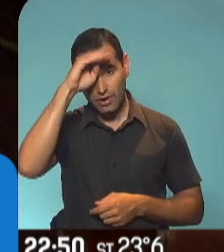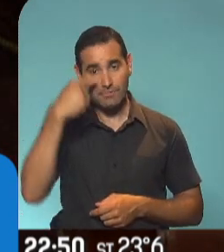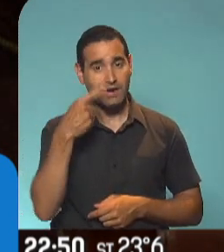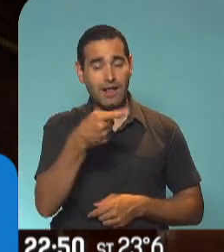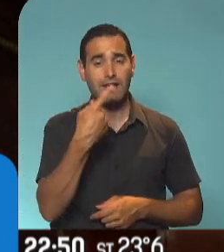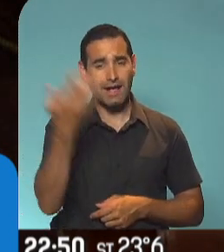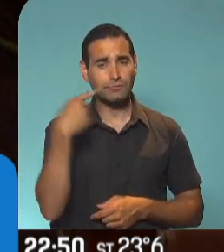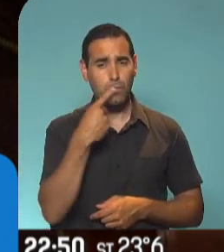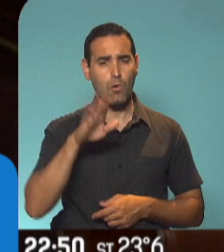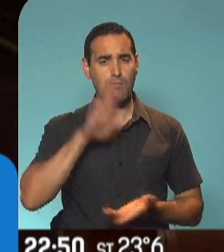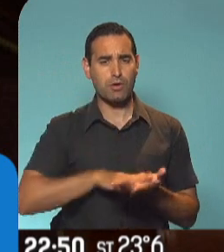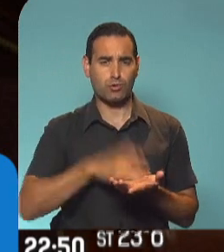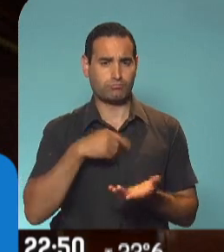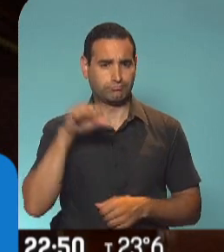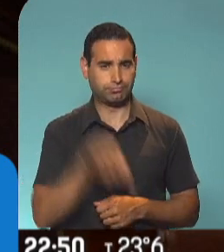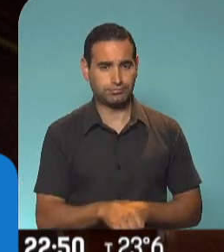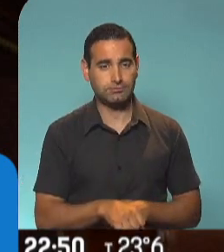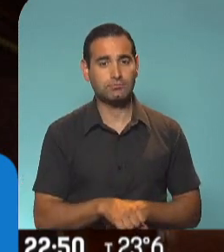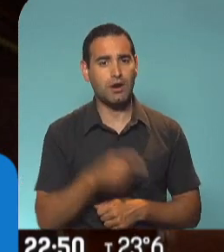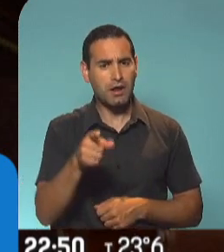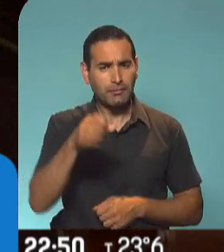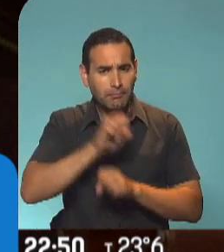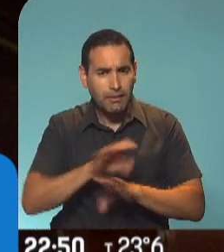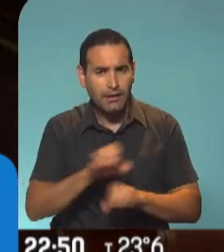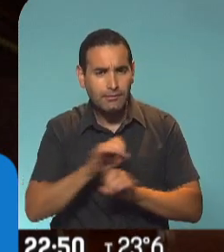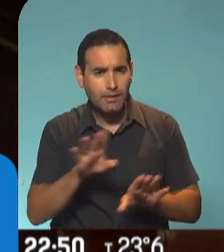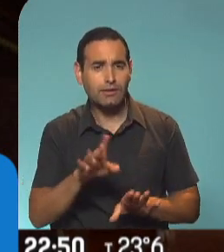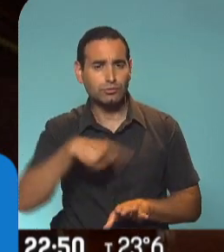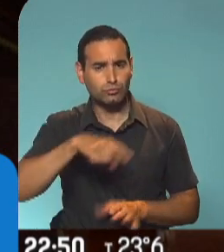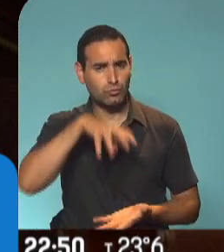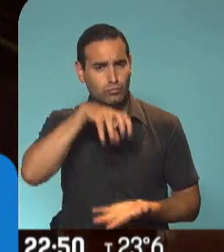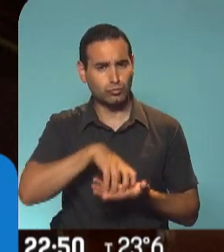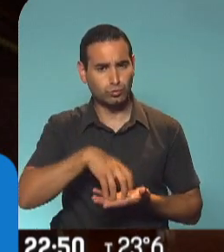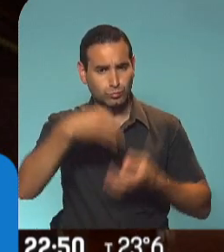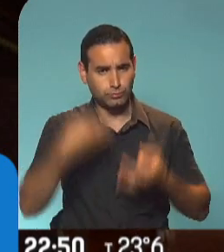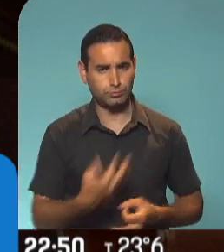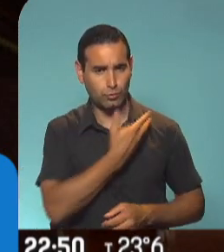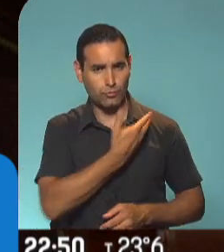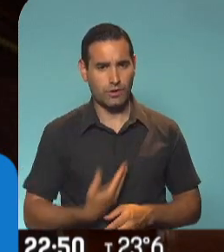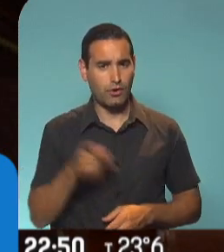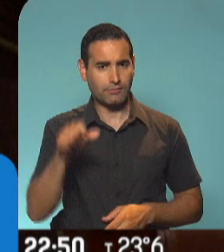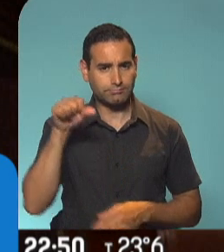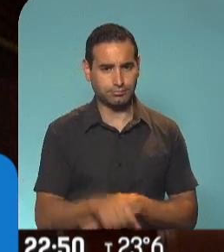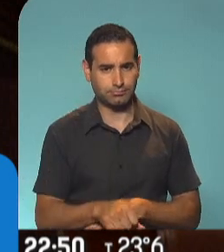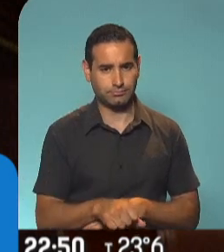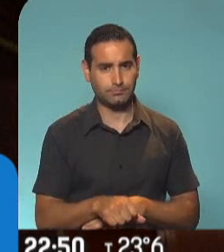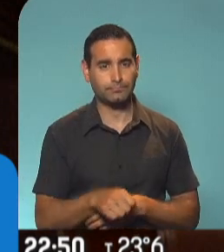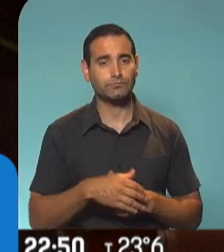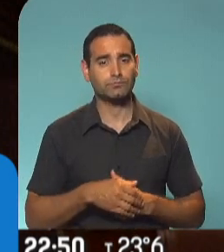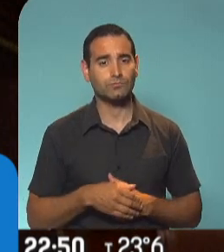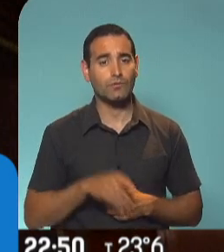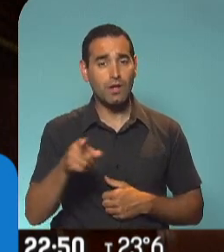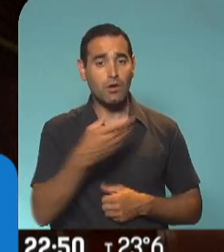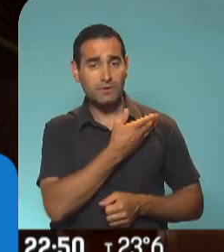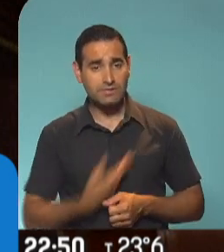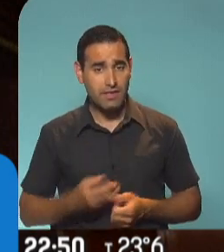his oath of office. His conduct continues to undermine our Constitution and threaten our next election. His actions